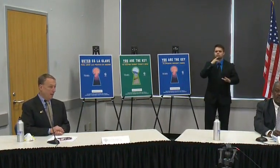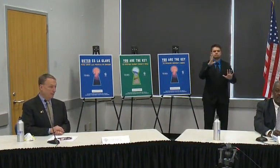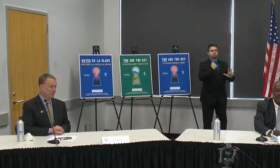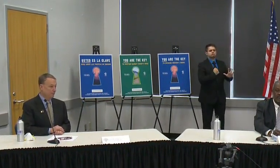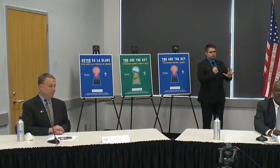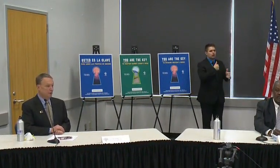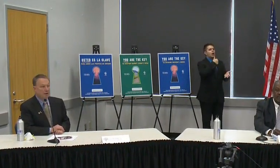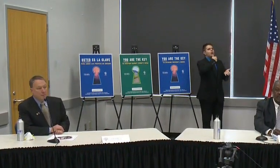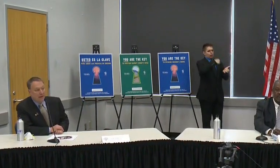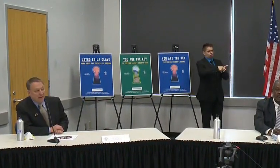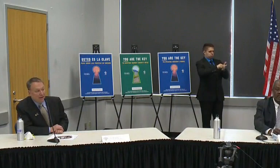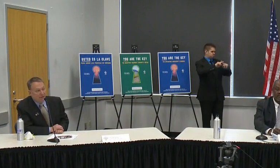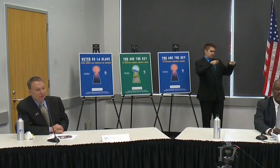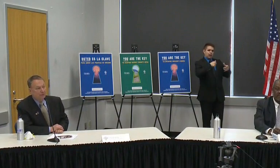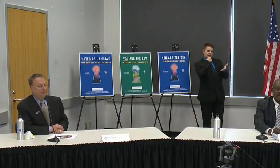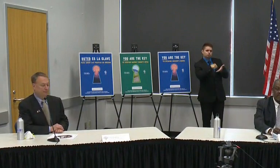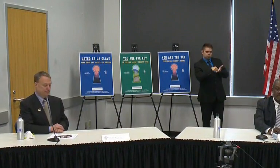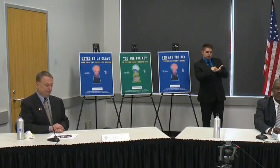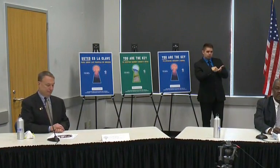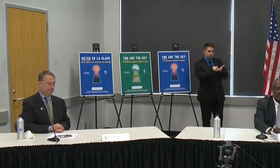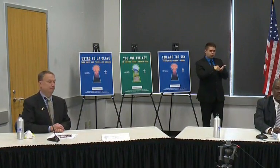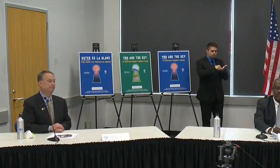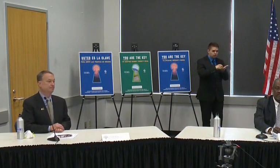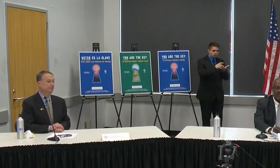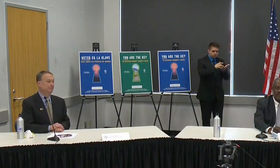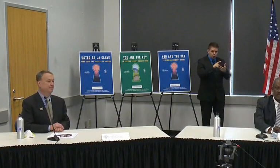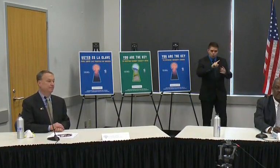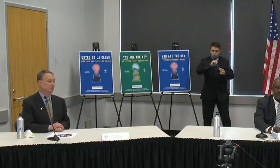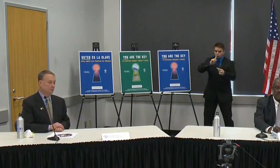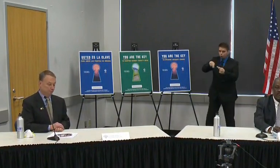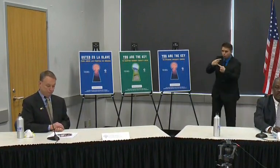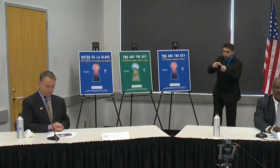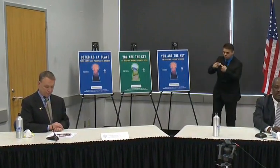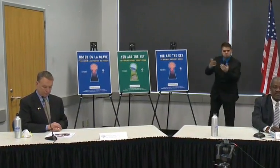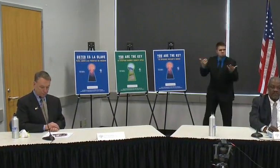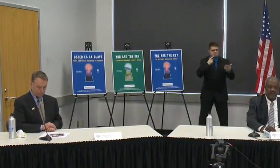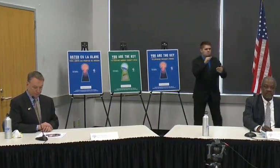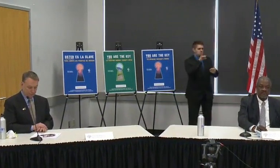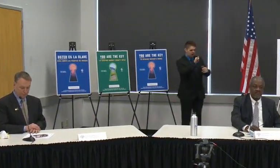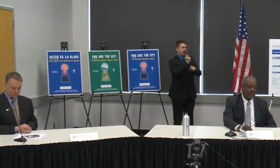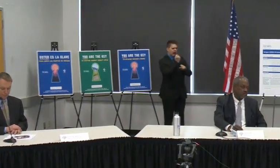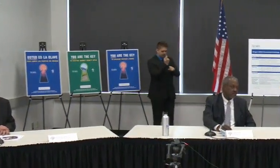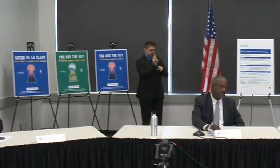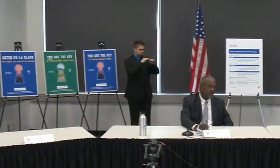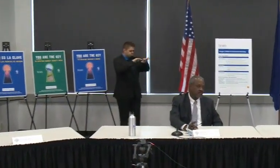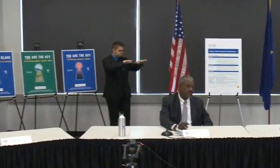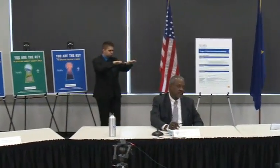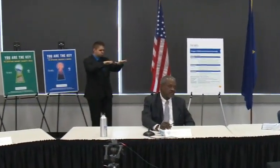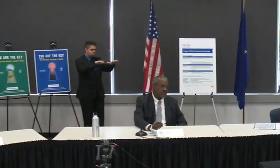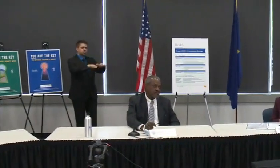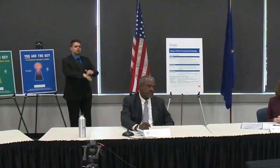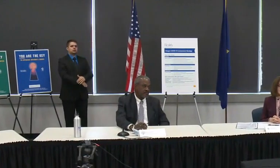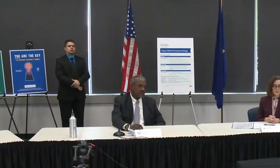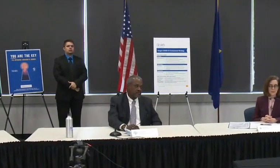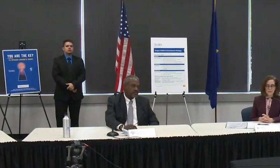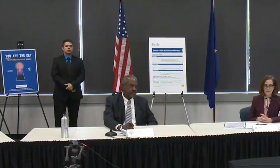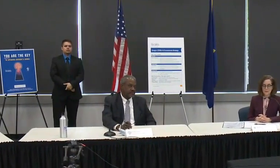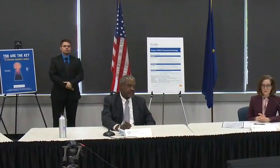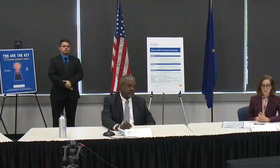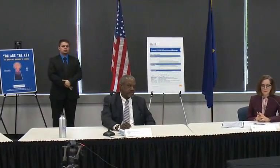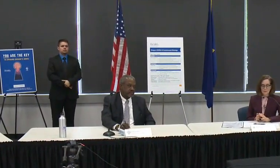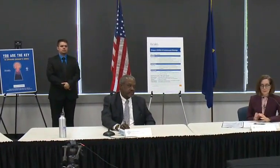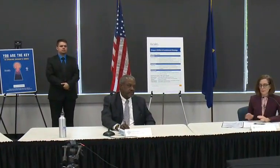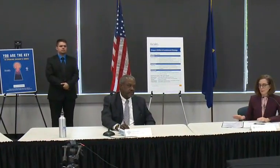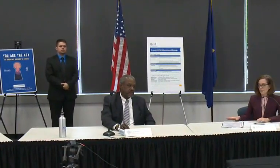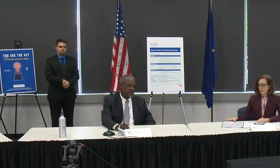that date was may 11th thank you thanks adam uh next up we've got less sites from the malware